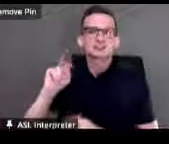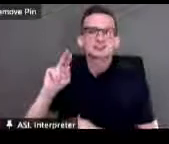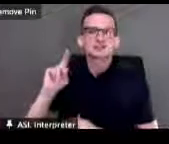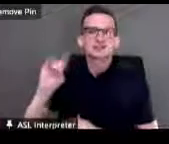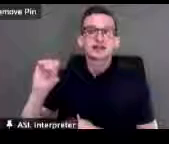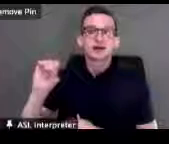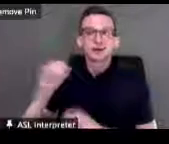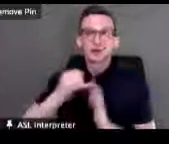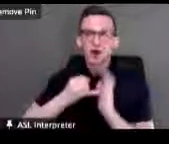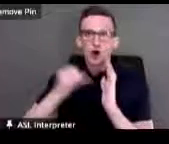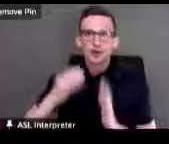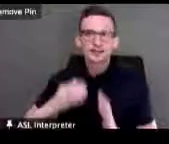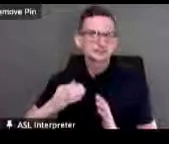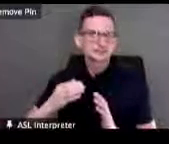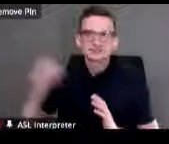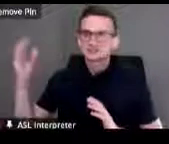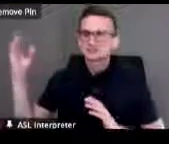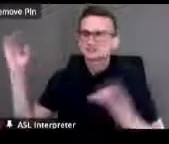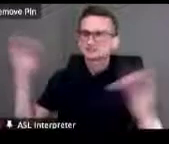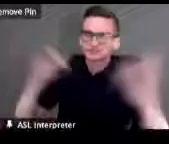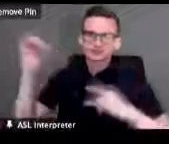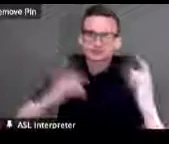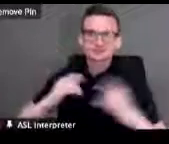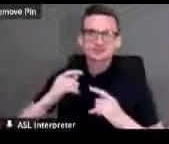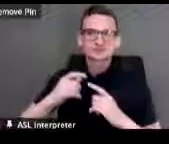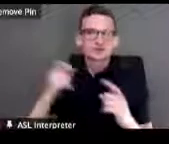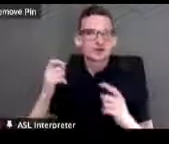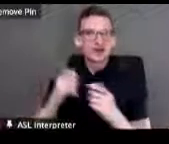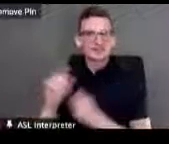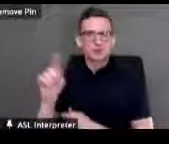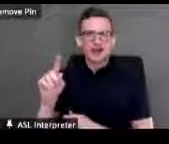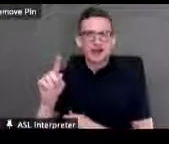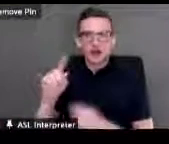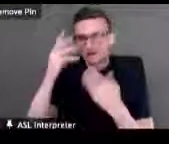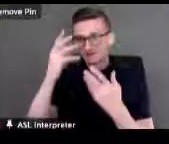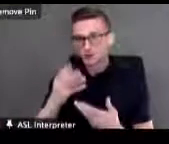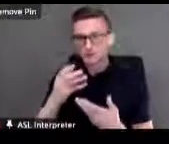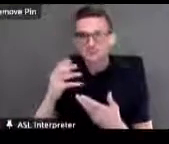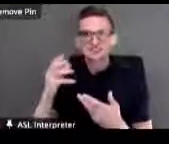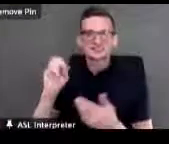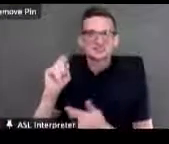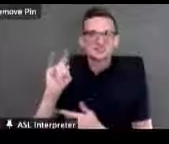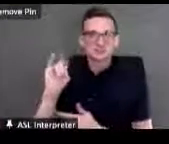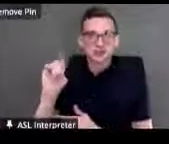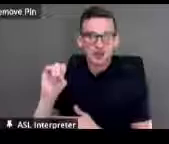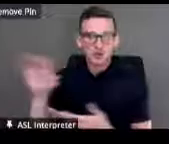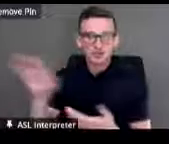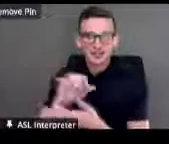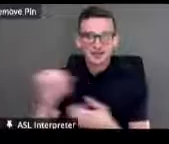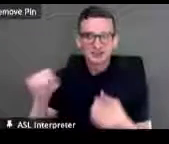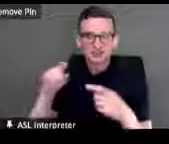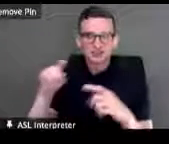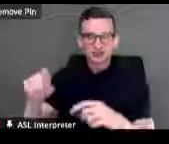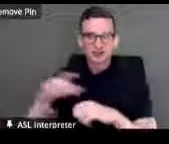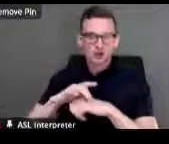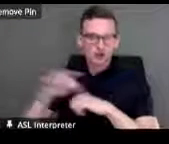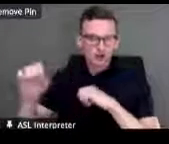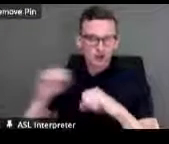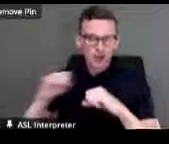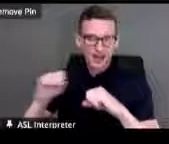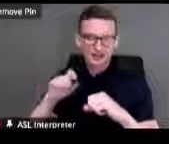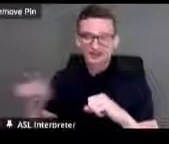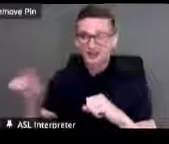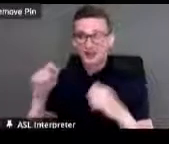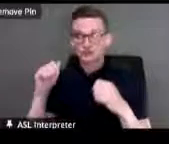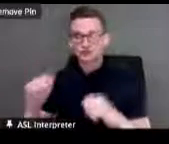world. And unfortunately, it got damaged in the earthquake, and they're trying to rebuild. But Mono also has a sneaky way